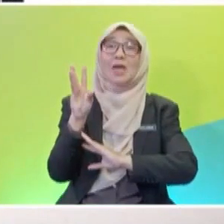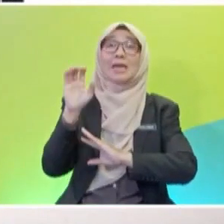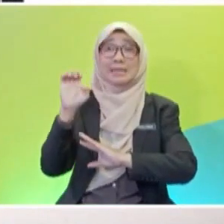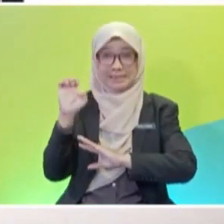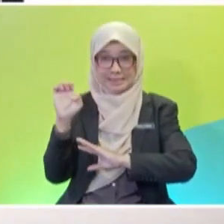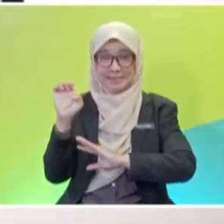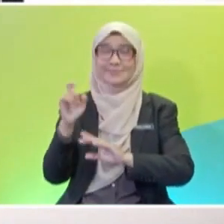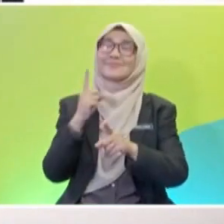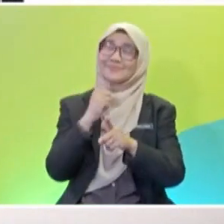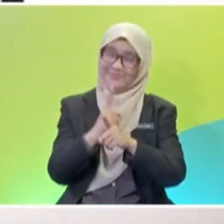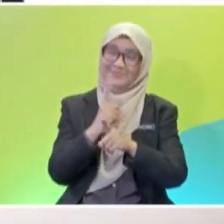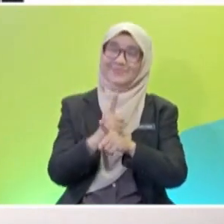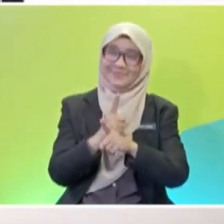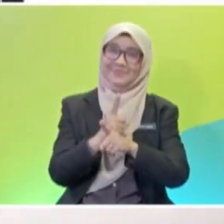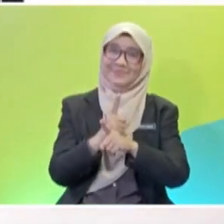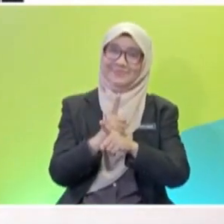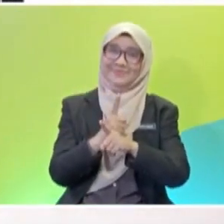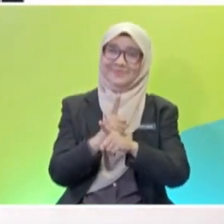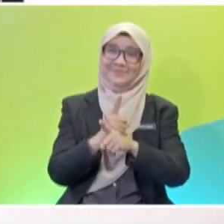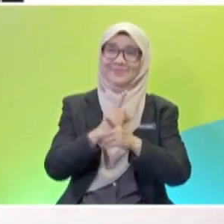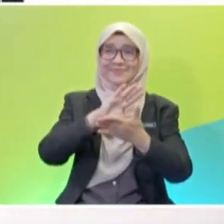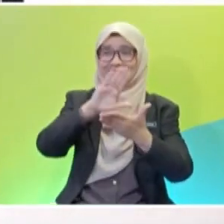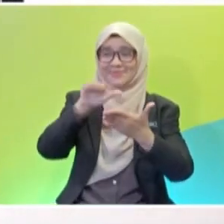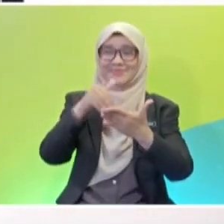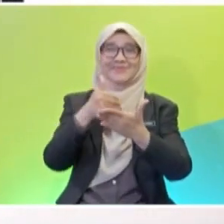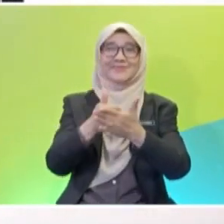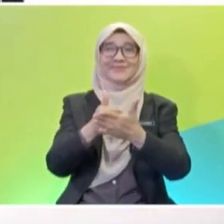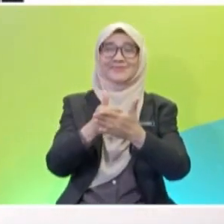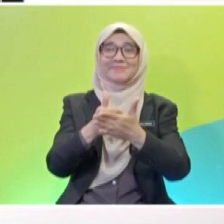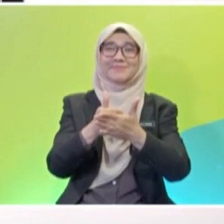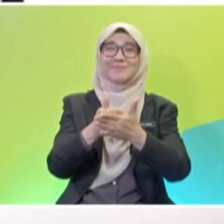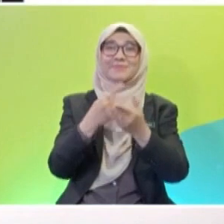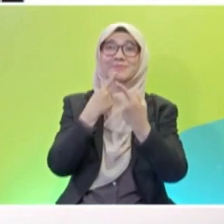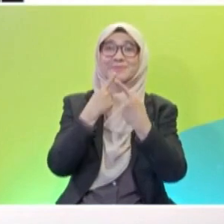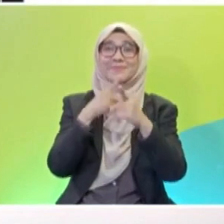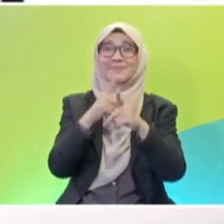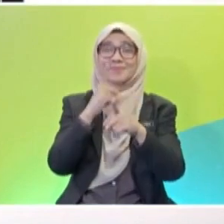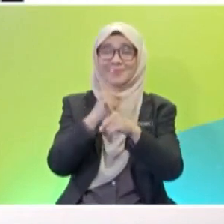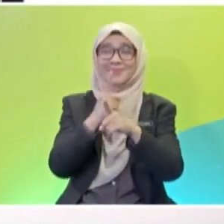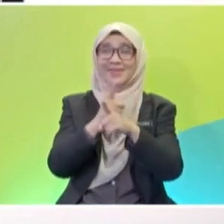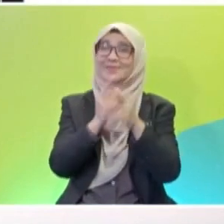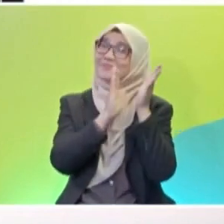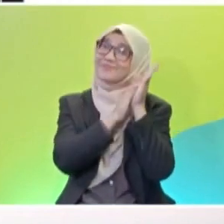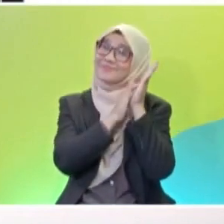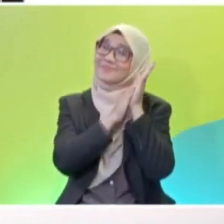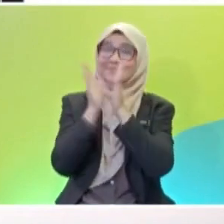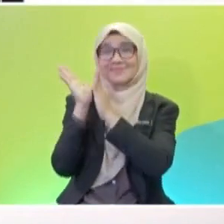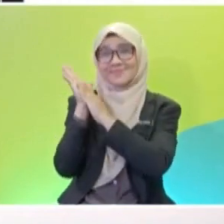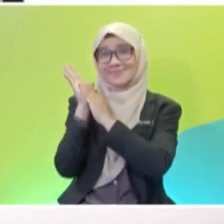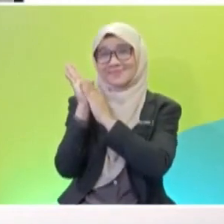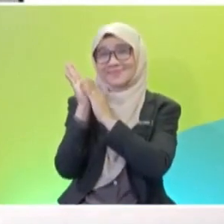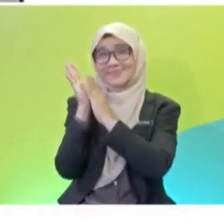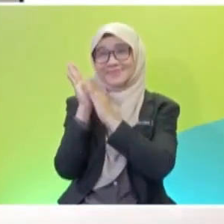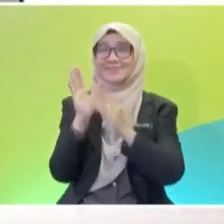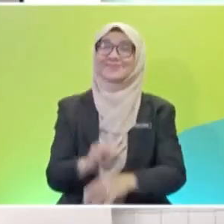Number six is E. Yes, that's correct. Everybody, please give yourselves a round of applause. Because this is not